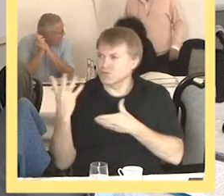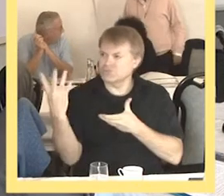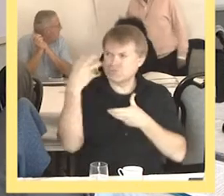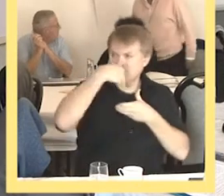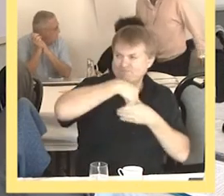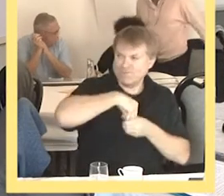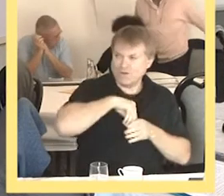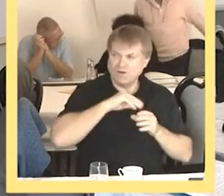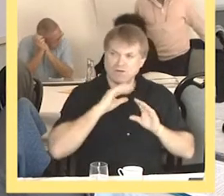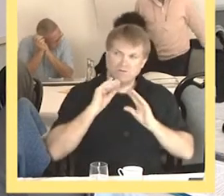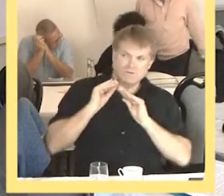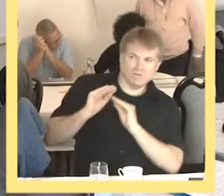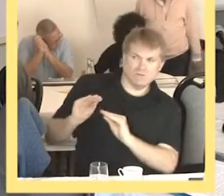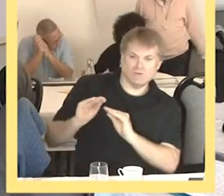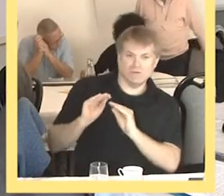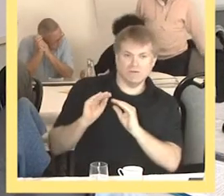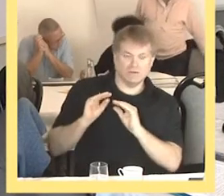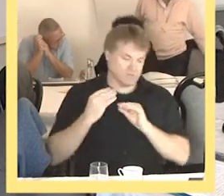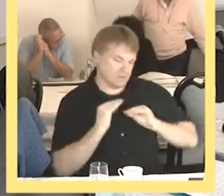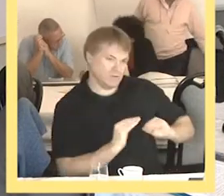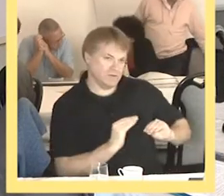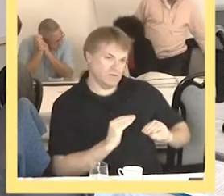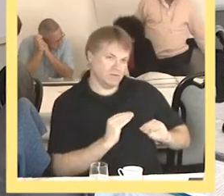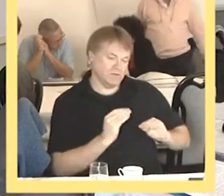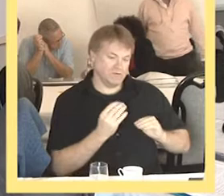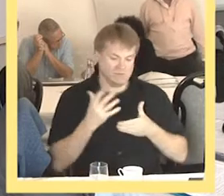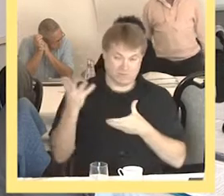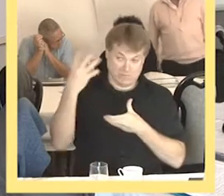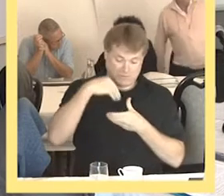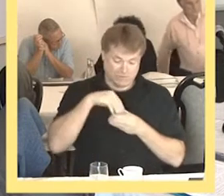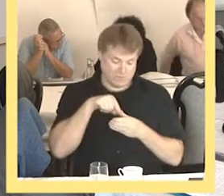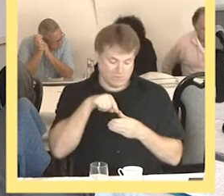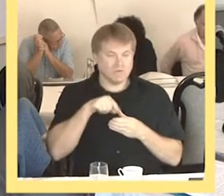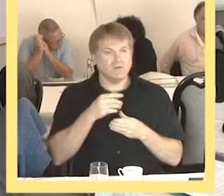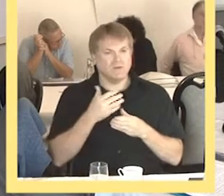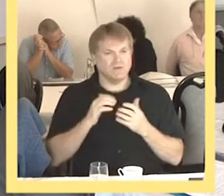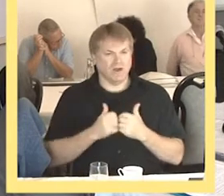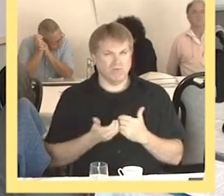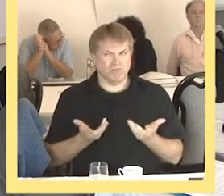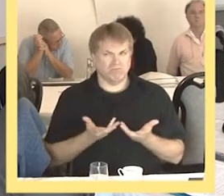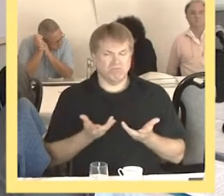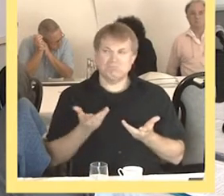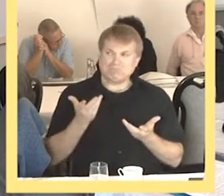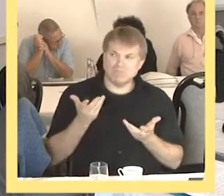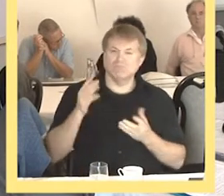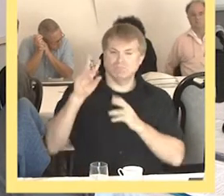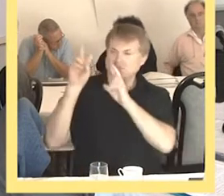could discuss that with the people who are responsible for training and the curricula.